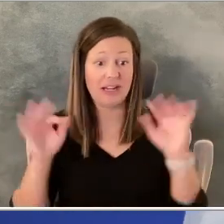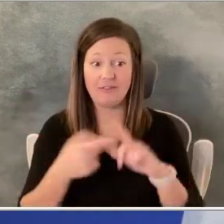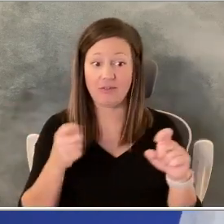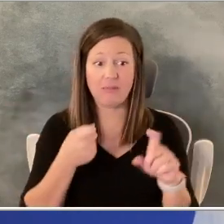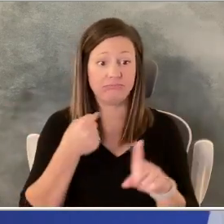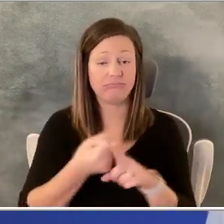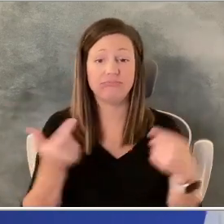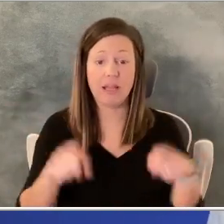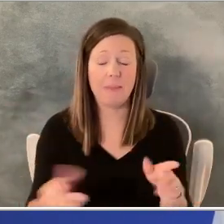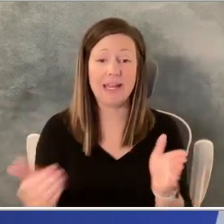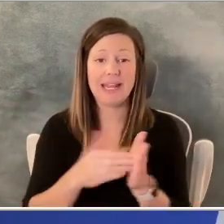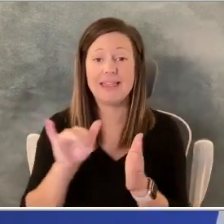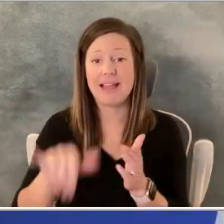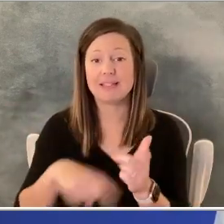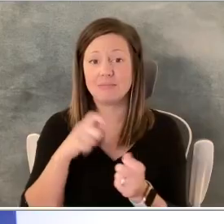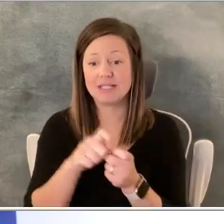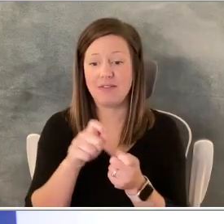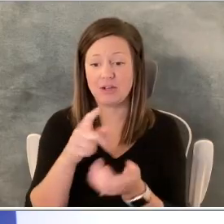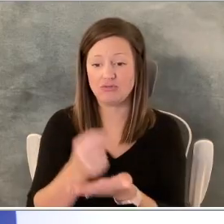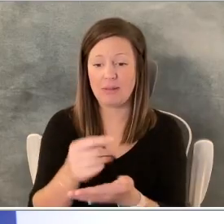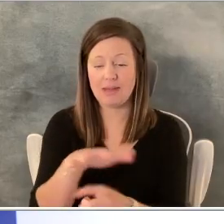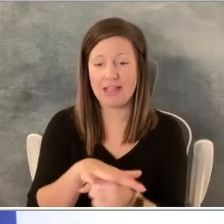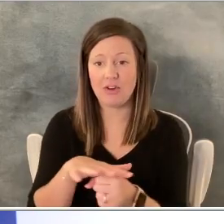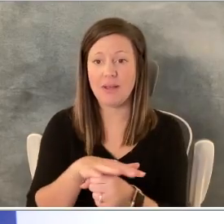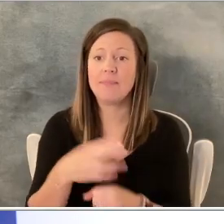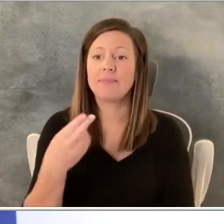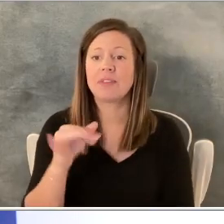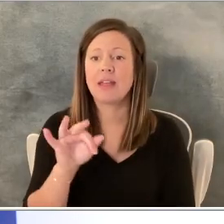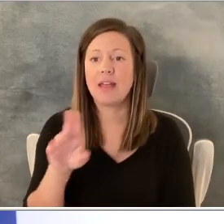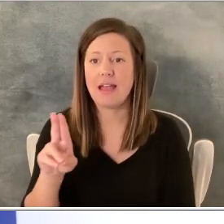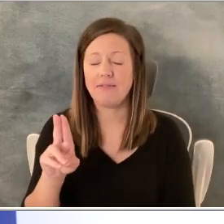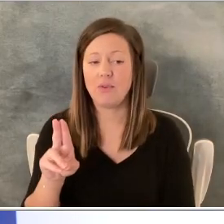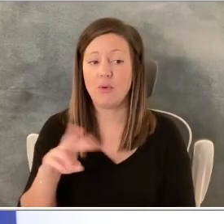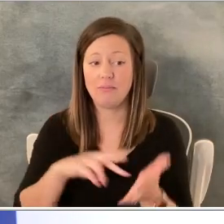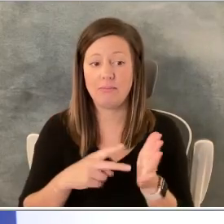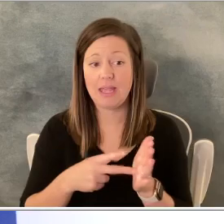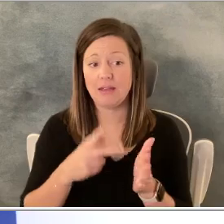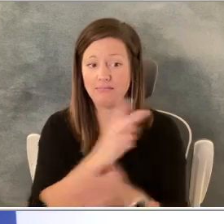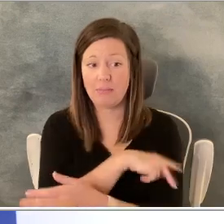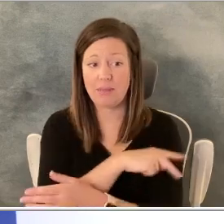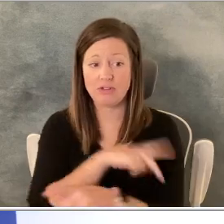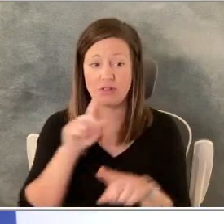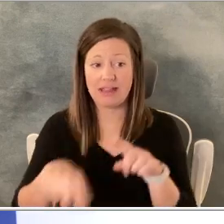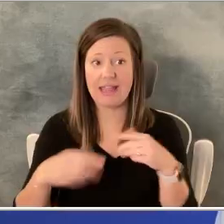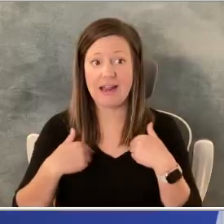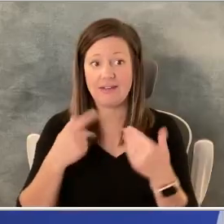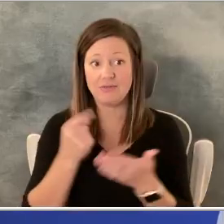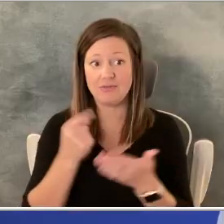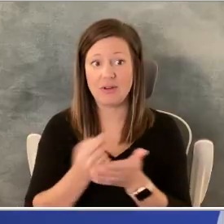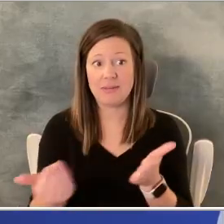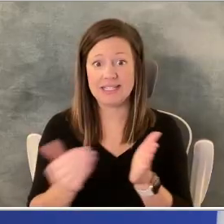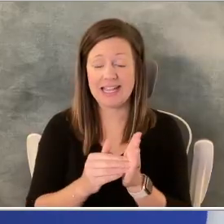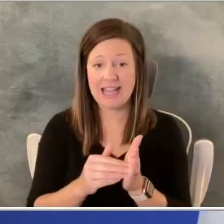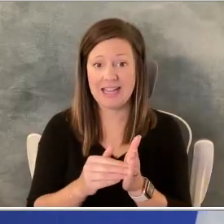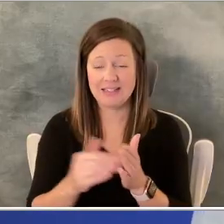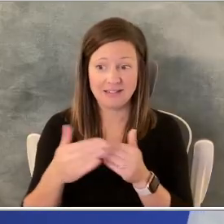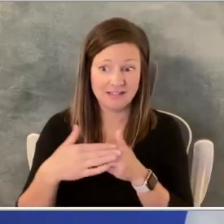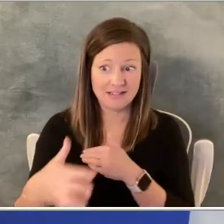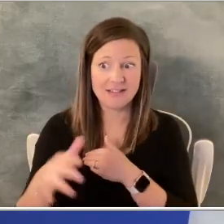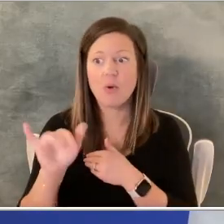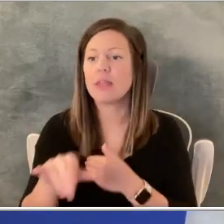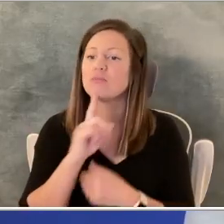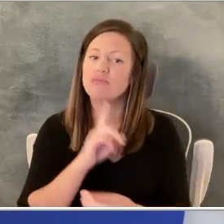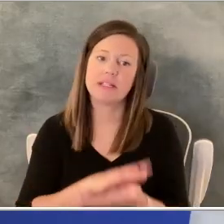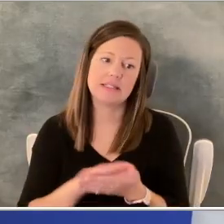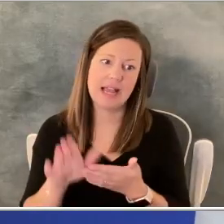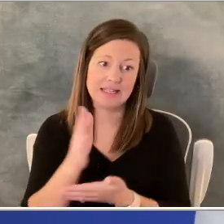zone within 5 years. Does HIFU preclude a patient from any future treatments? No, that's one of the really nice things about HIFU. So we still have all